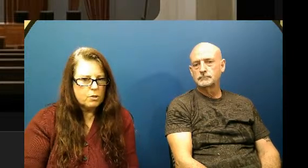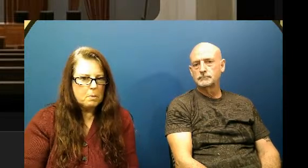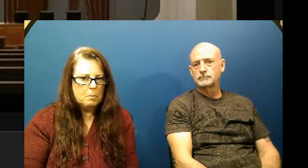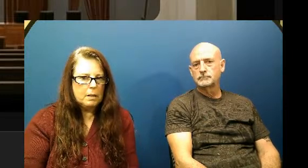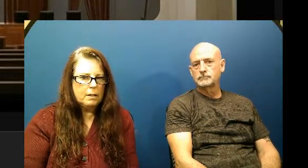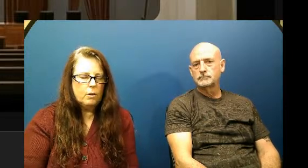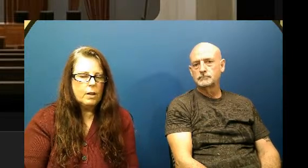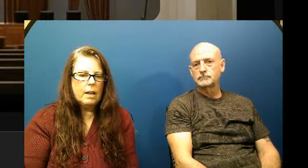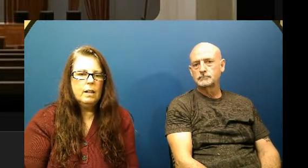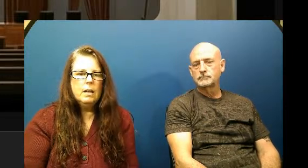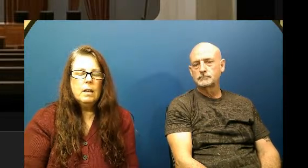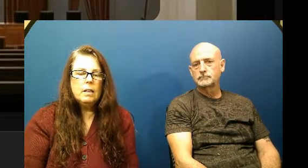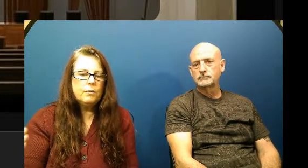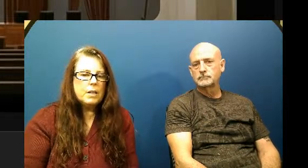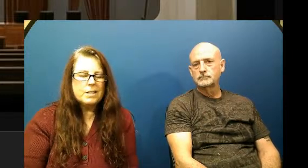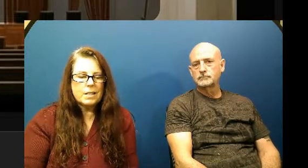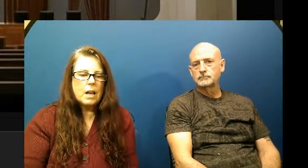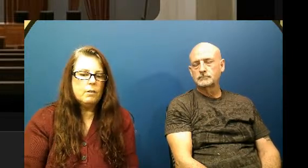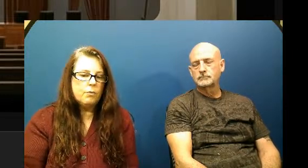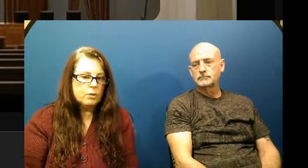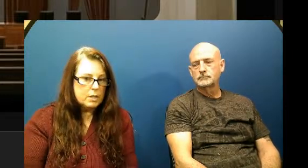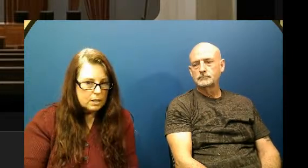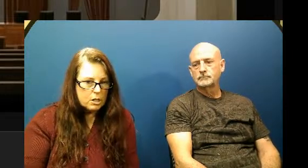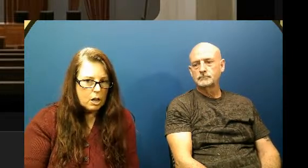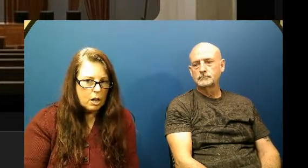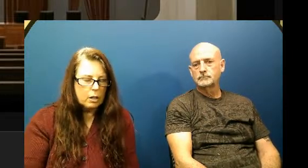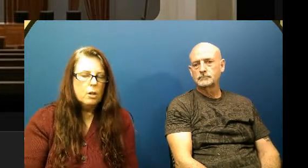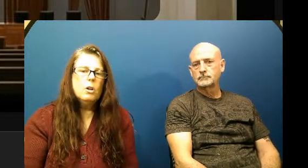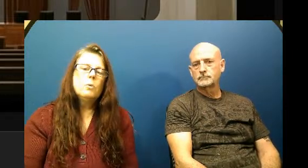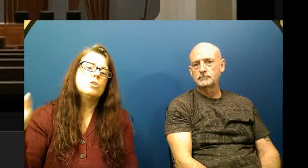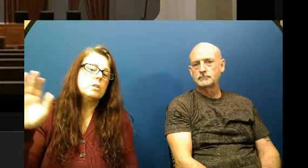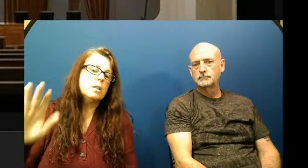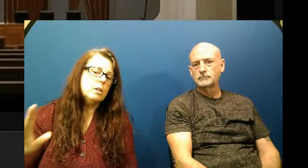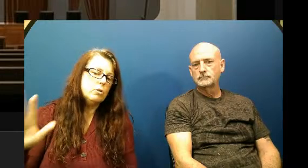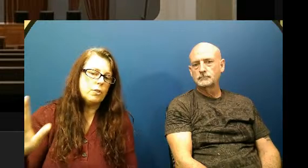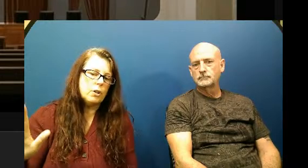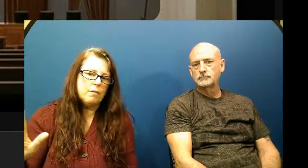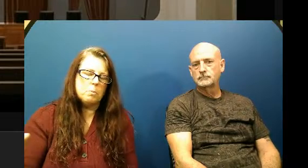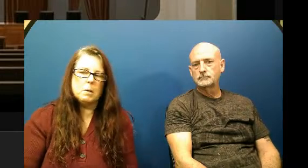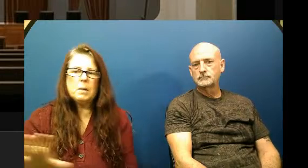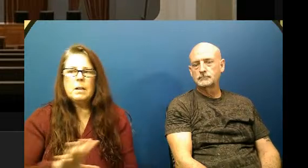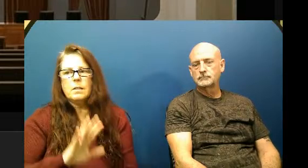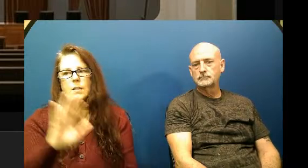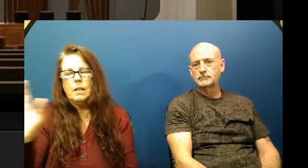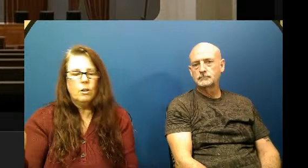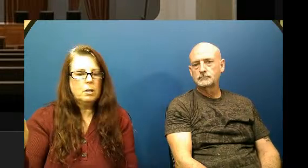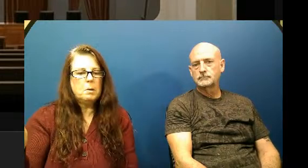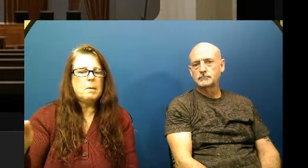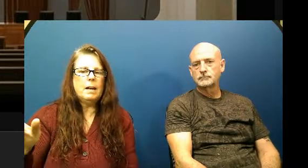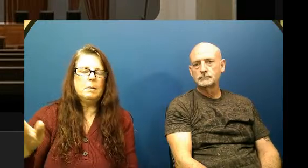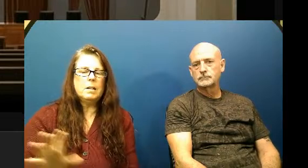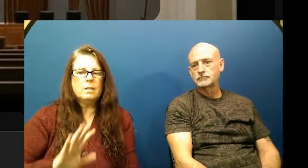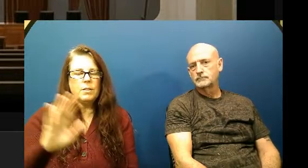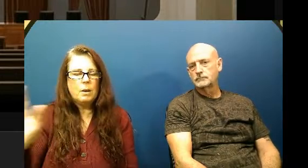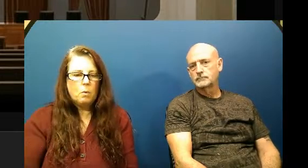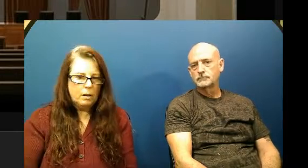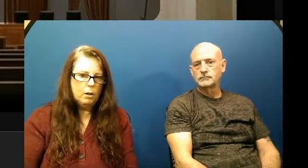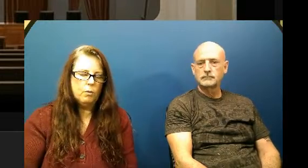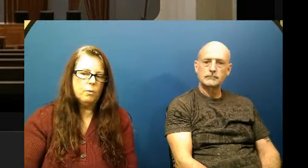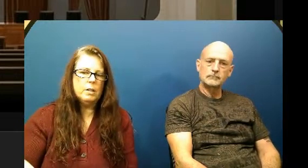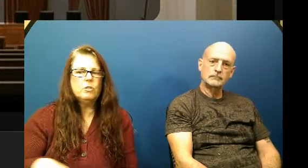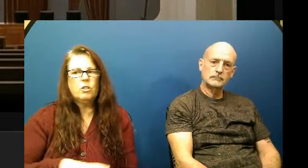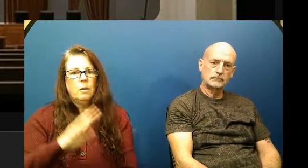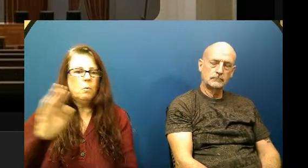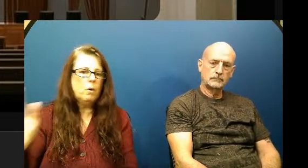also First Amendment, okay? If they decide for TikTok, which is huge for government, because then they're going to be mad because they want